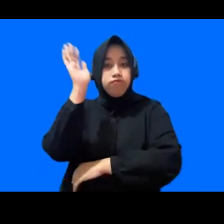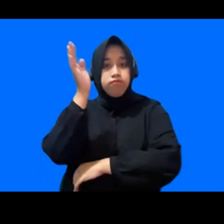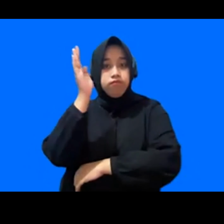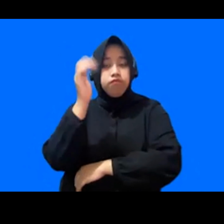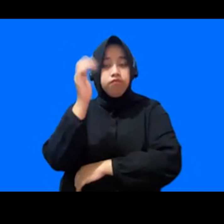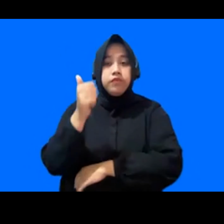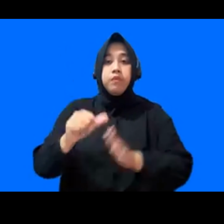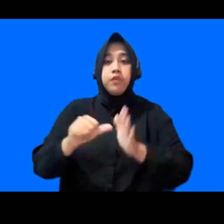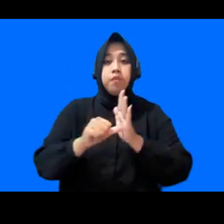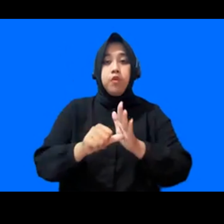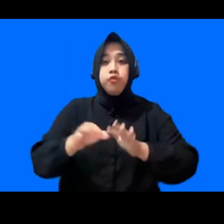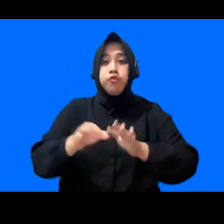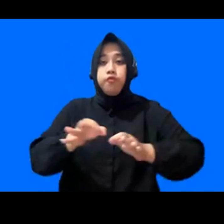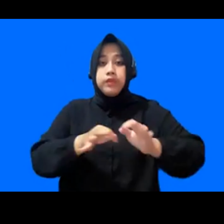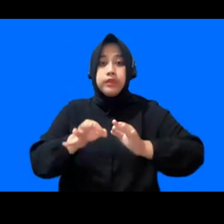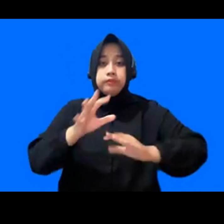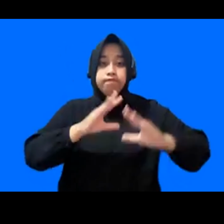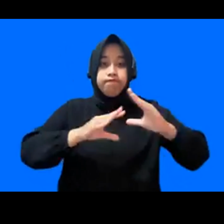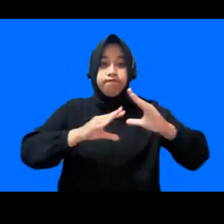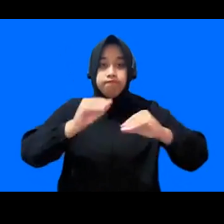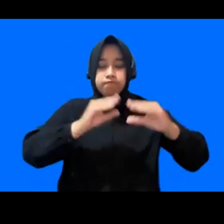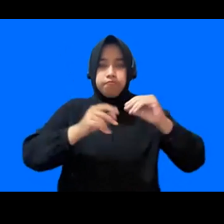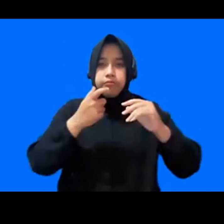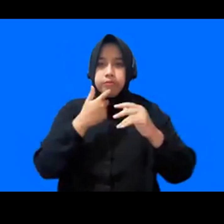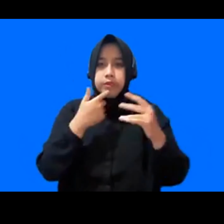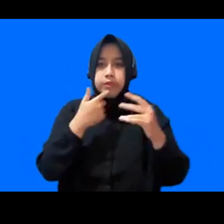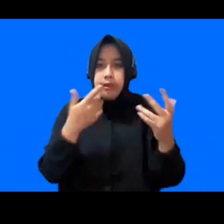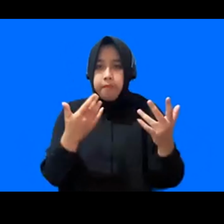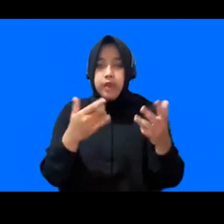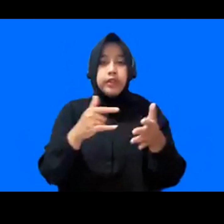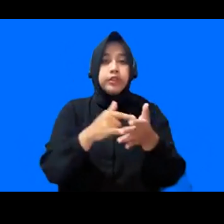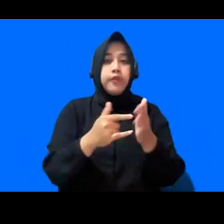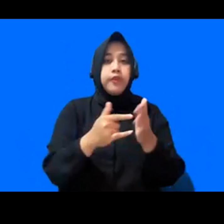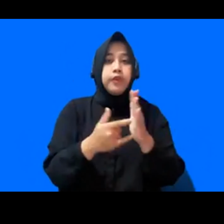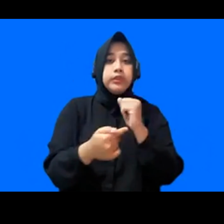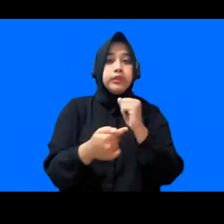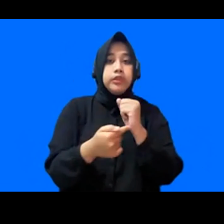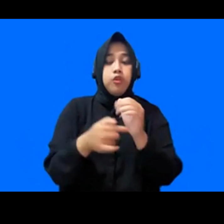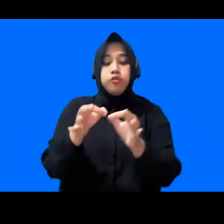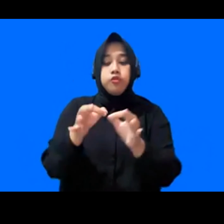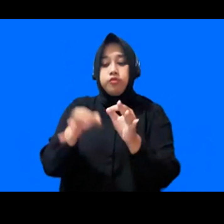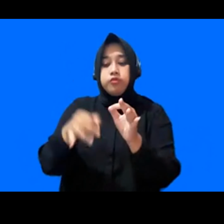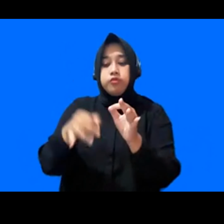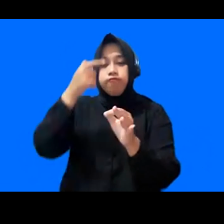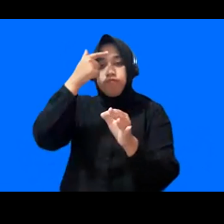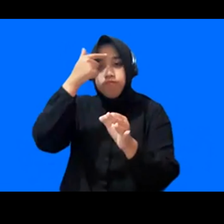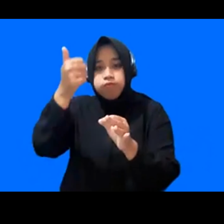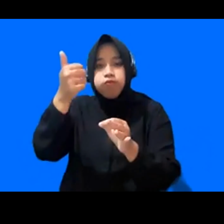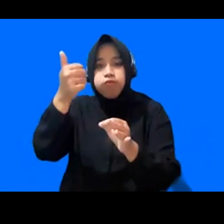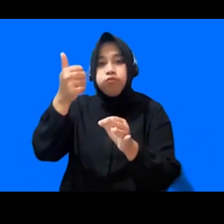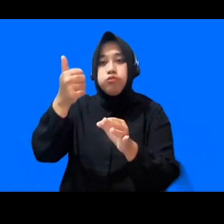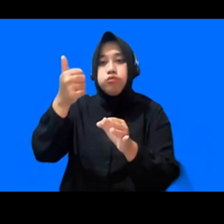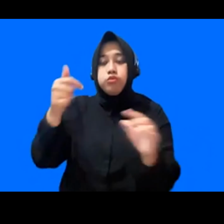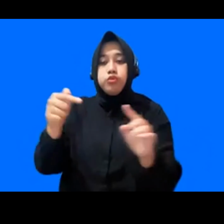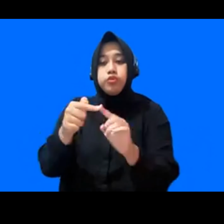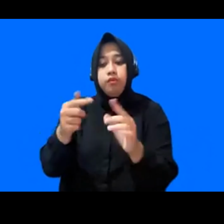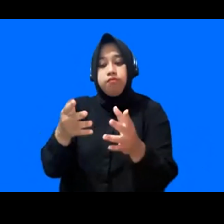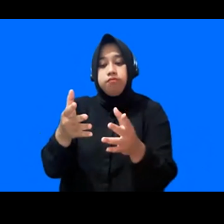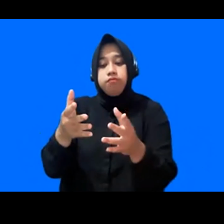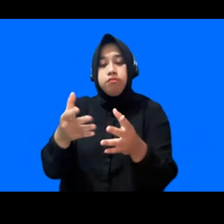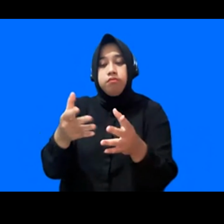digital technologies and smart solutions to act as an enabler to provide better access and livelihood opportunities